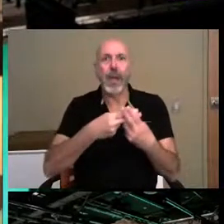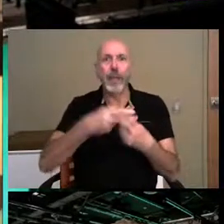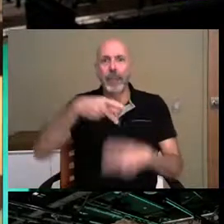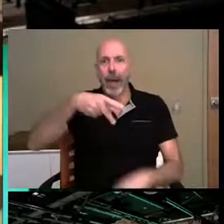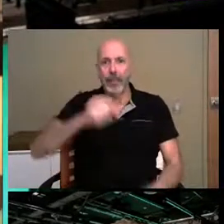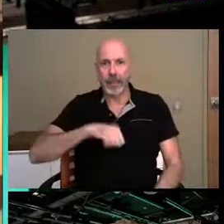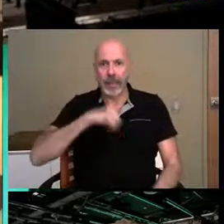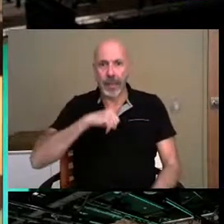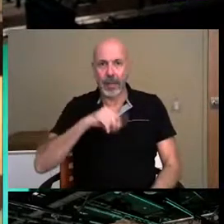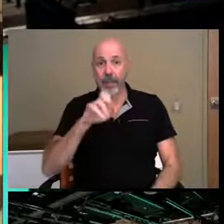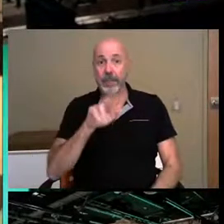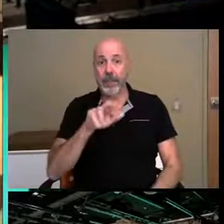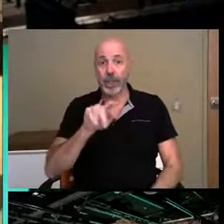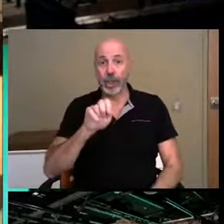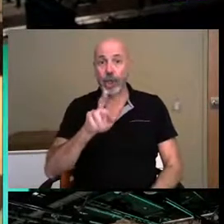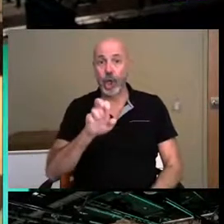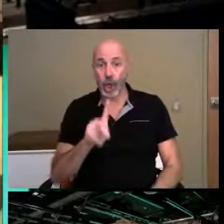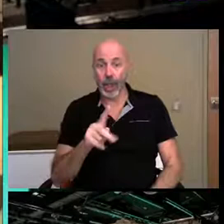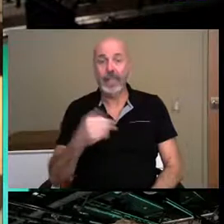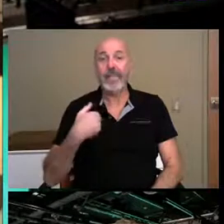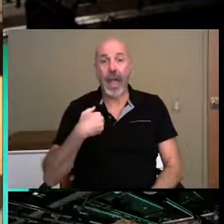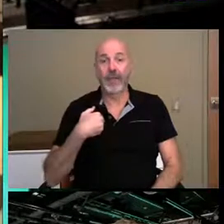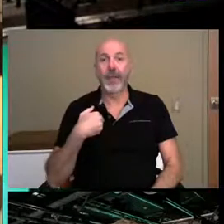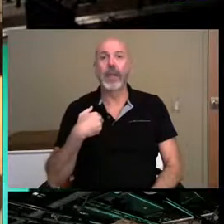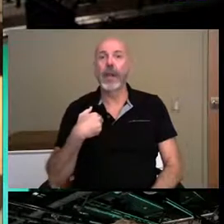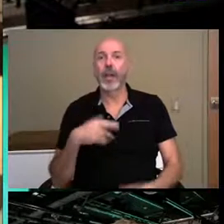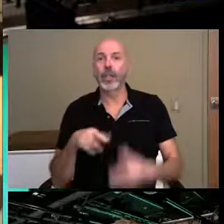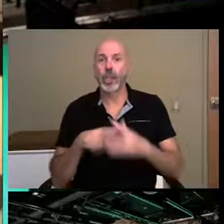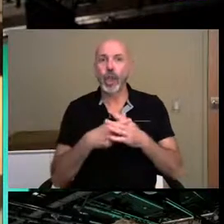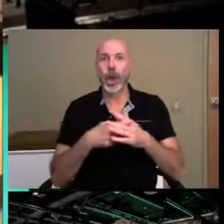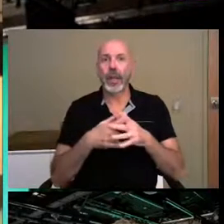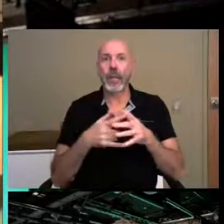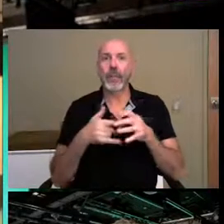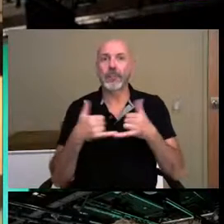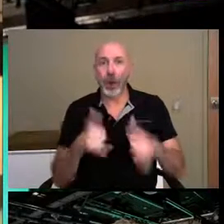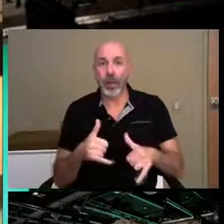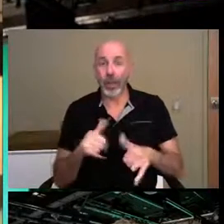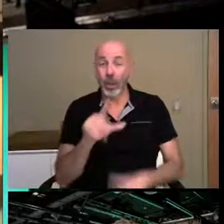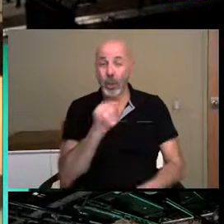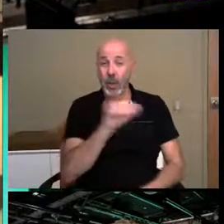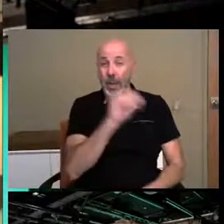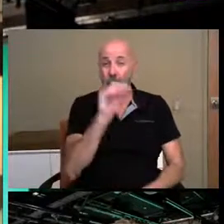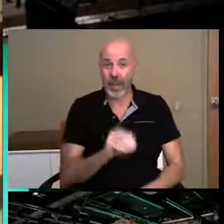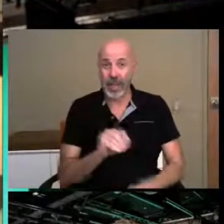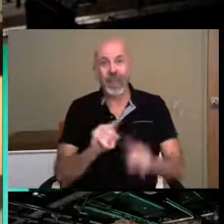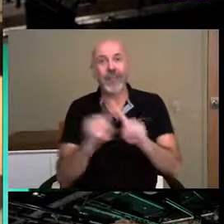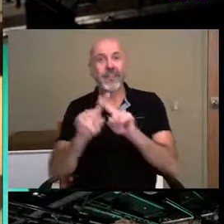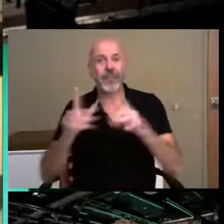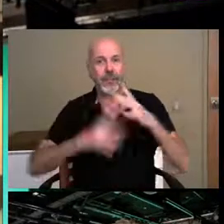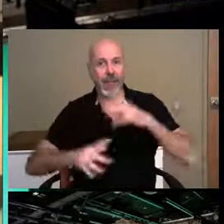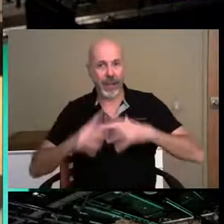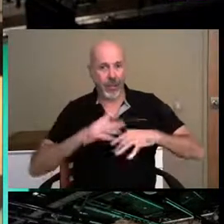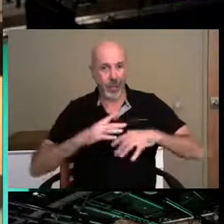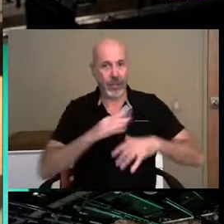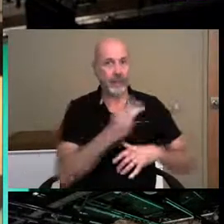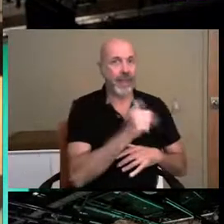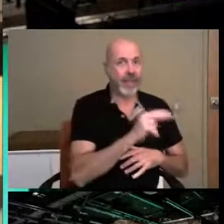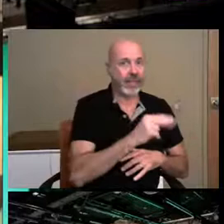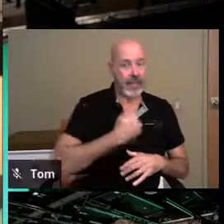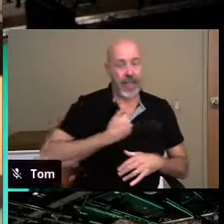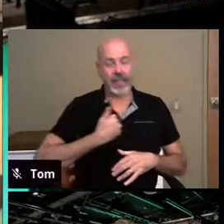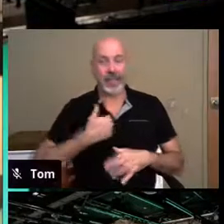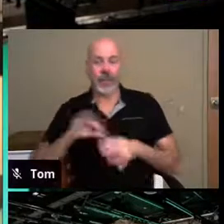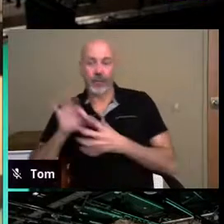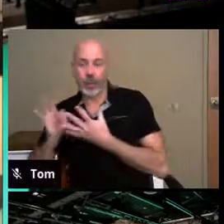is doing a kickoff party with 20% of 5 different outfits that Brandon and I specifically chose